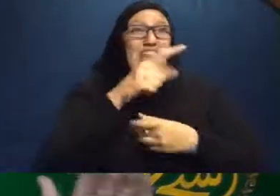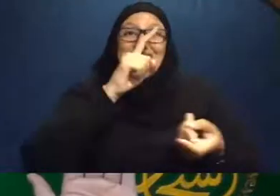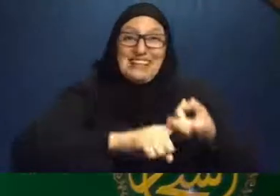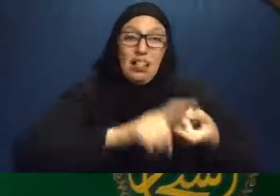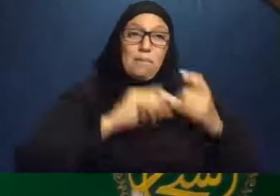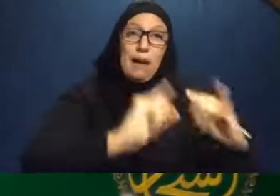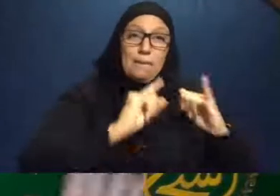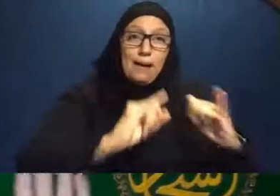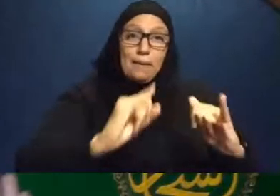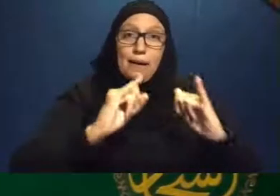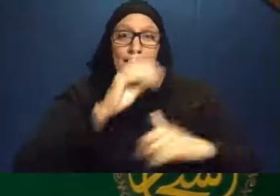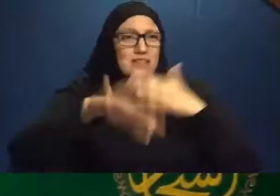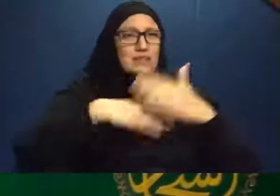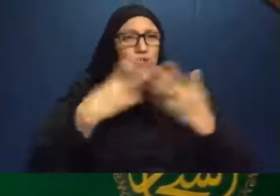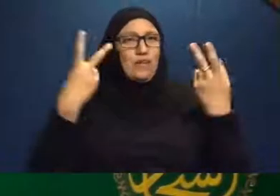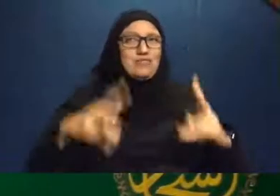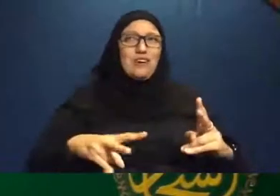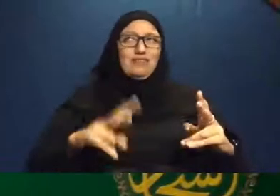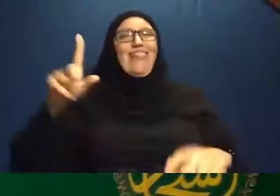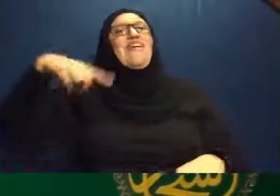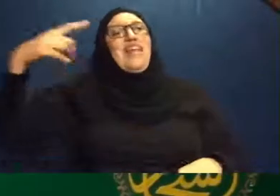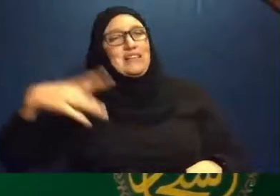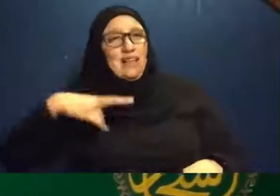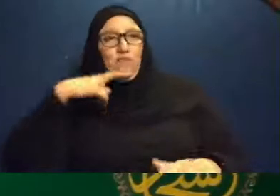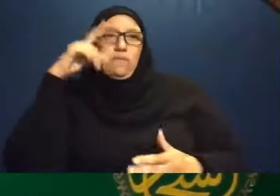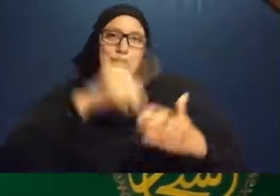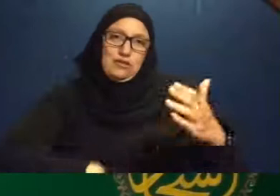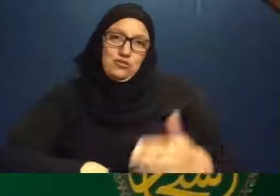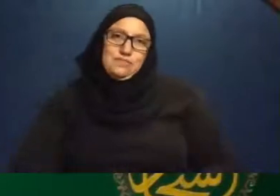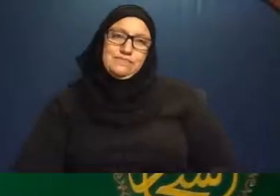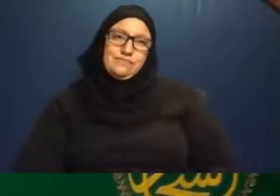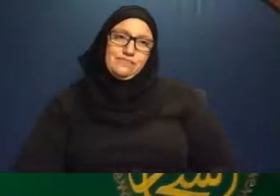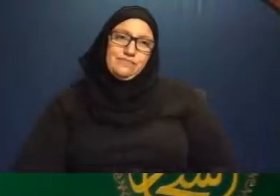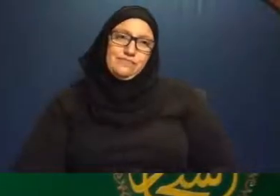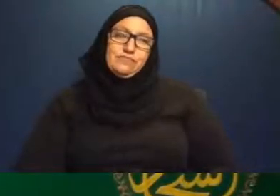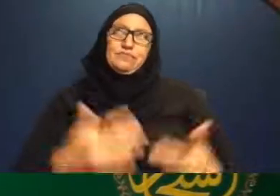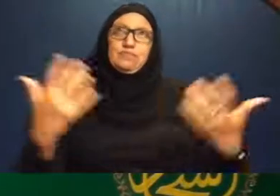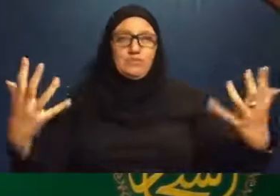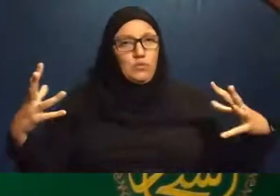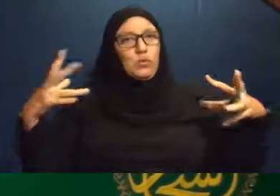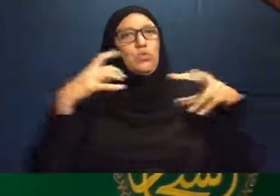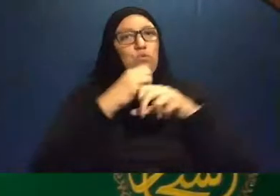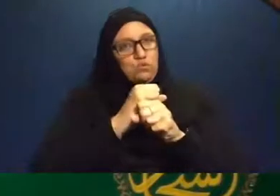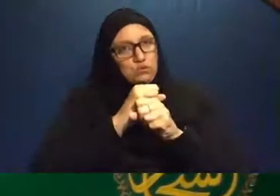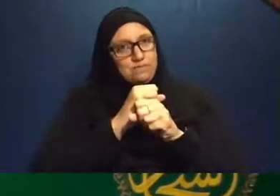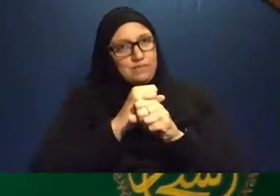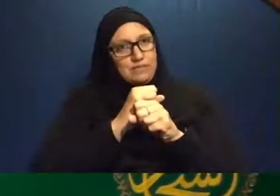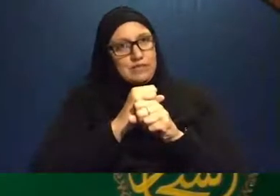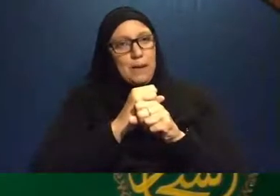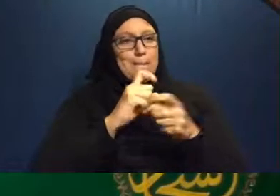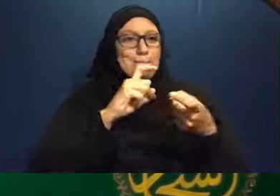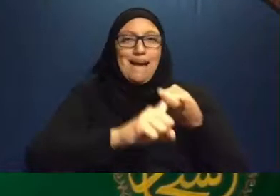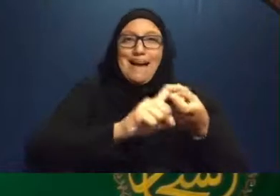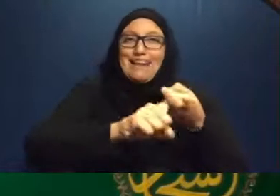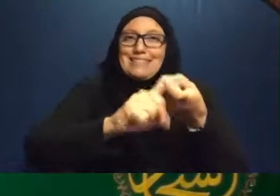life. Then in the hereafter, there will be taban, there will be a punishment. All right? Therefore, conclusion, that's what